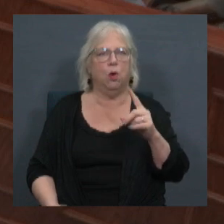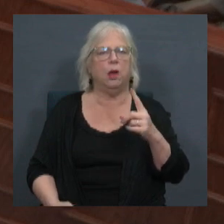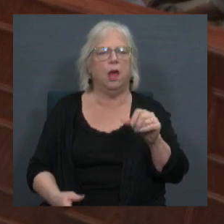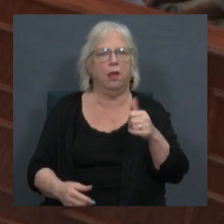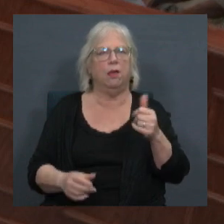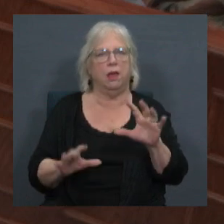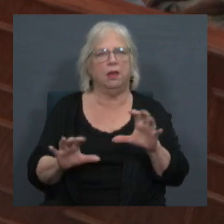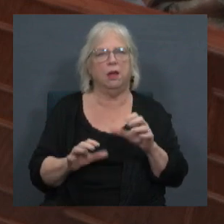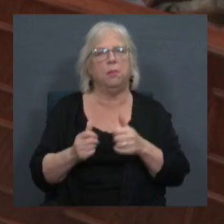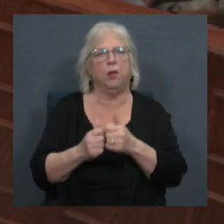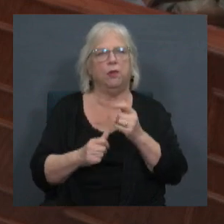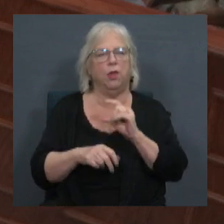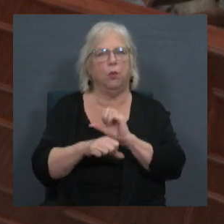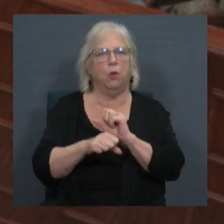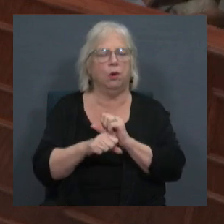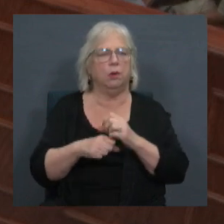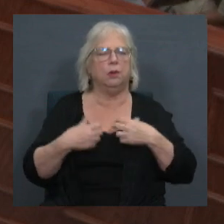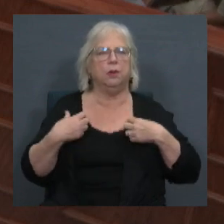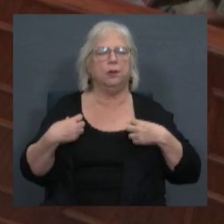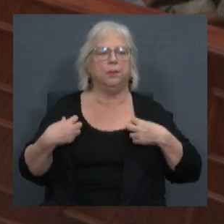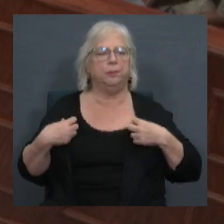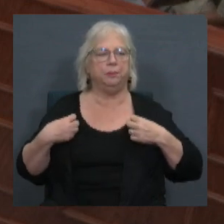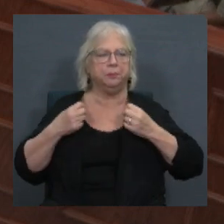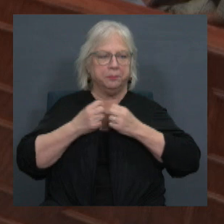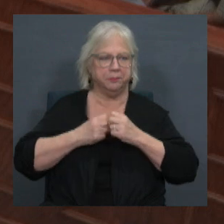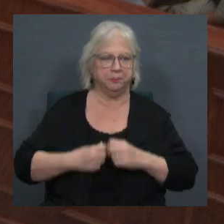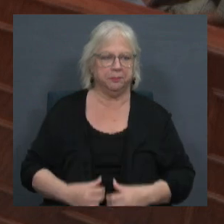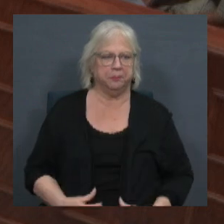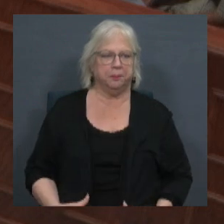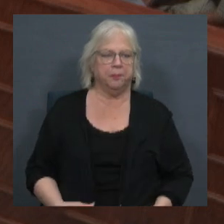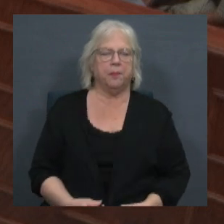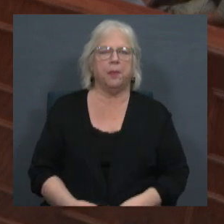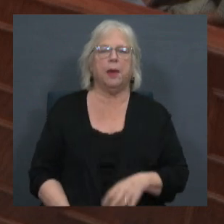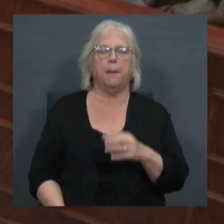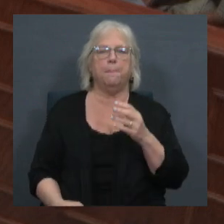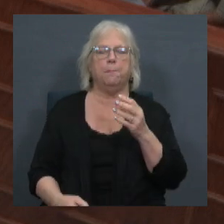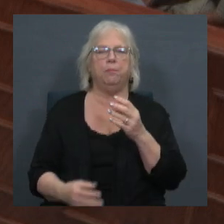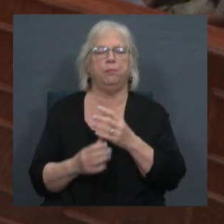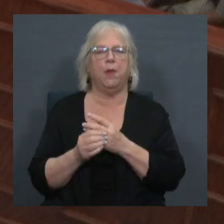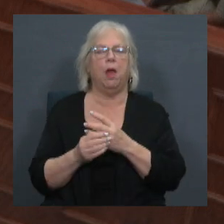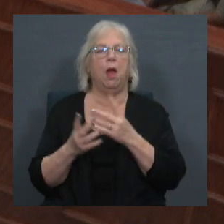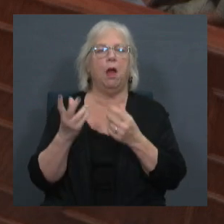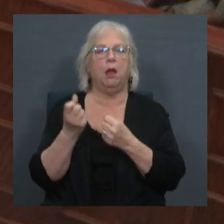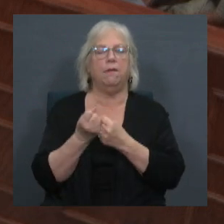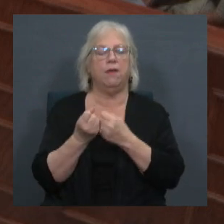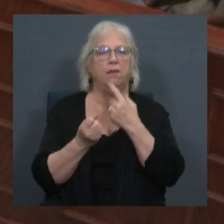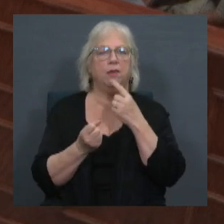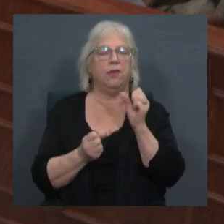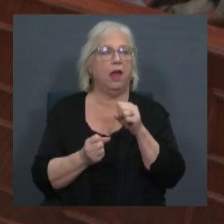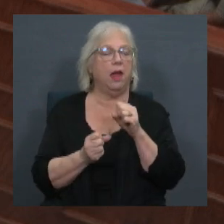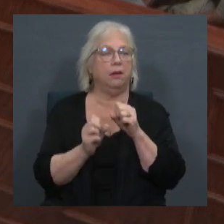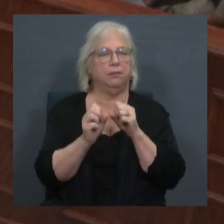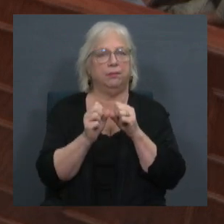Director Peck, raise your hand. Oh, that was from earlier. Oh, sorry. We've had a motion and a second. All those in favor, please say aye. Aye. All those opposed,